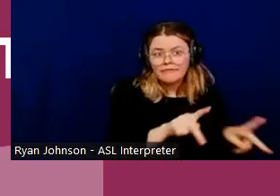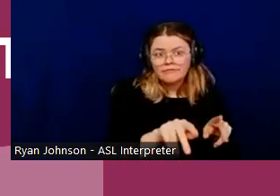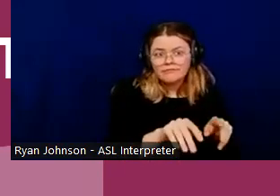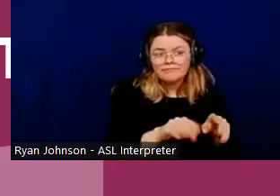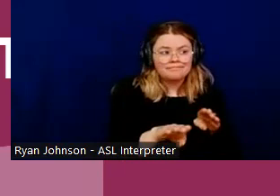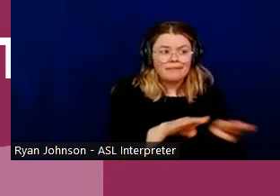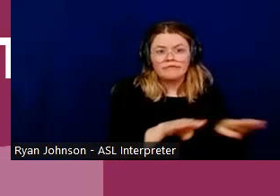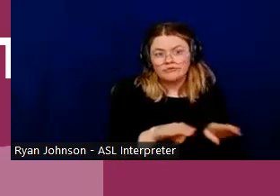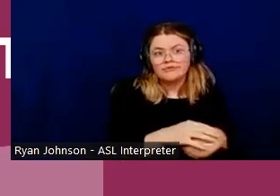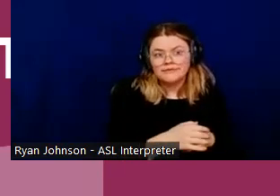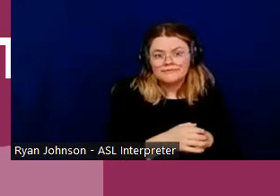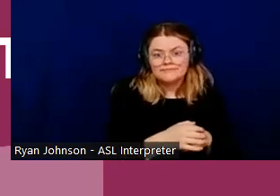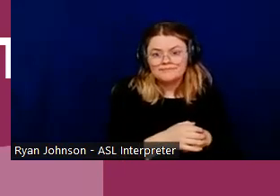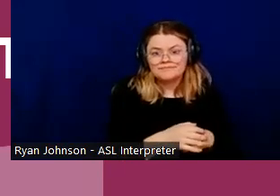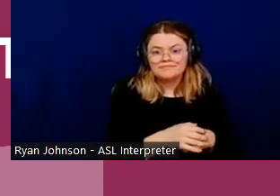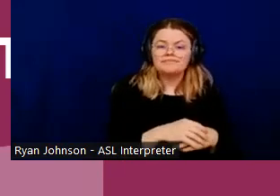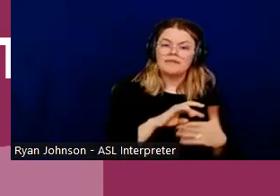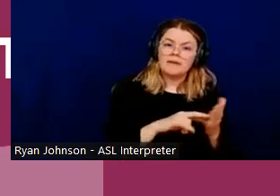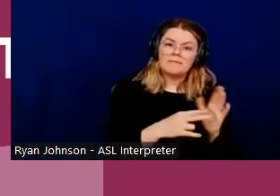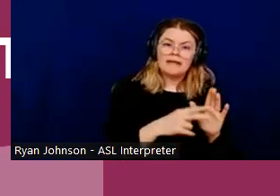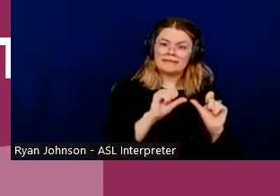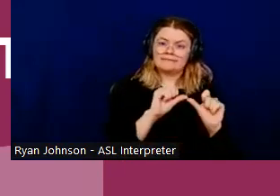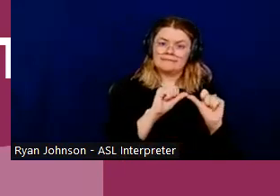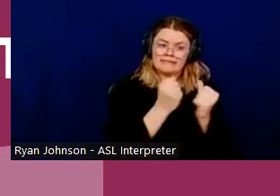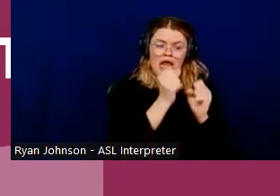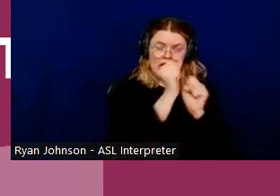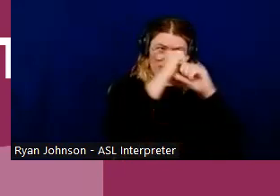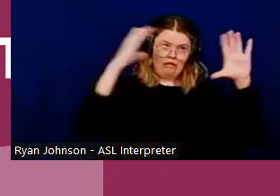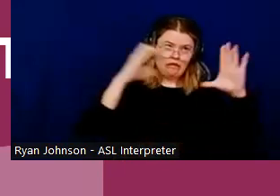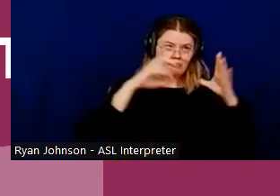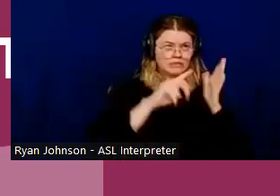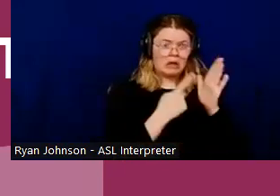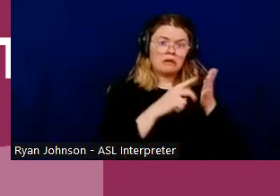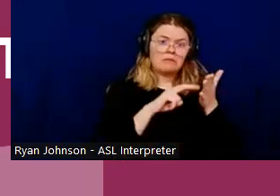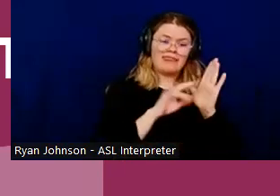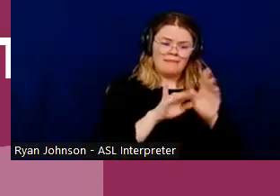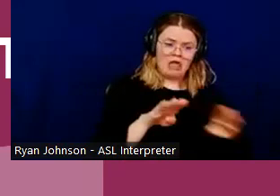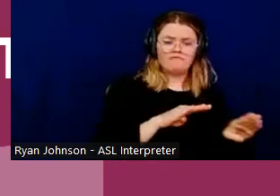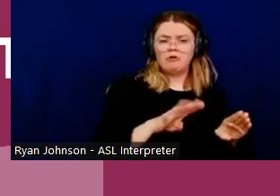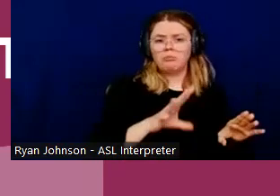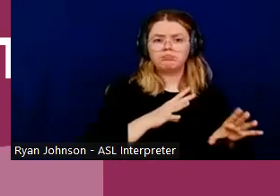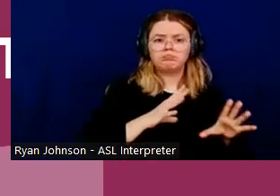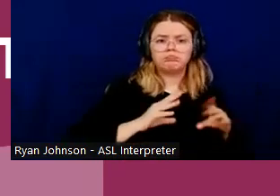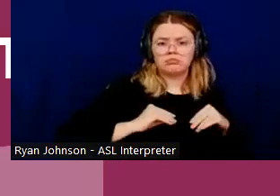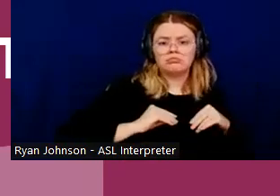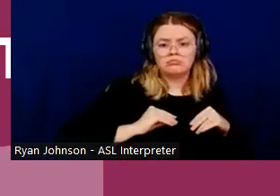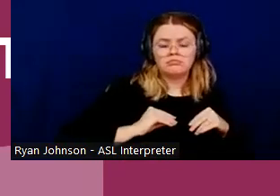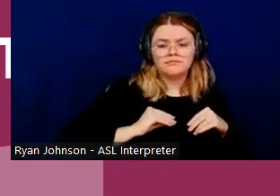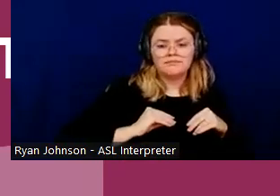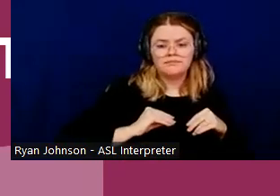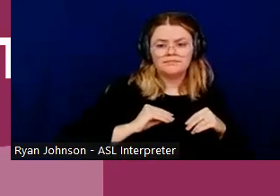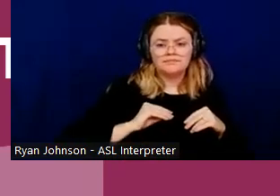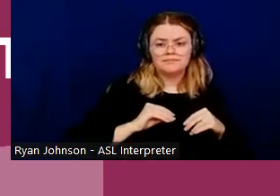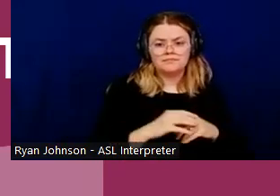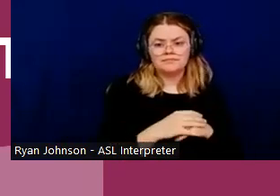it and accept it as a longer and regular part of